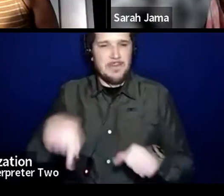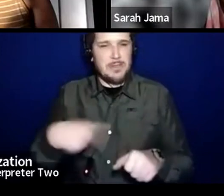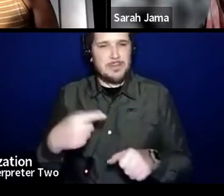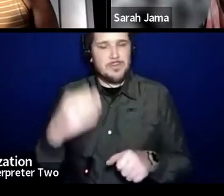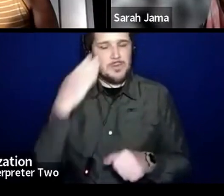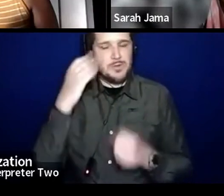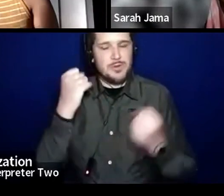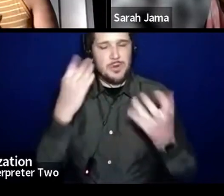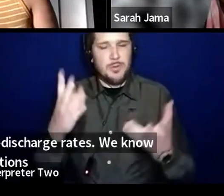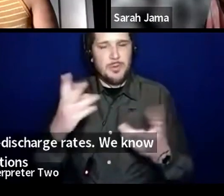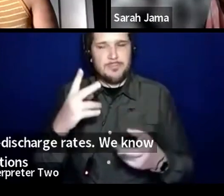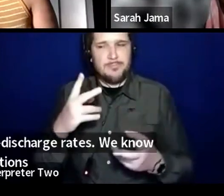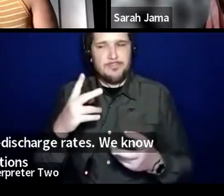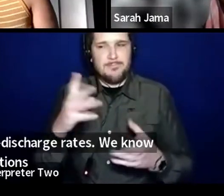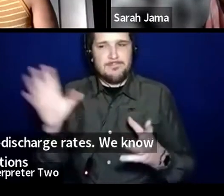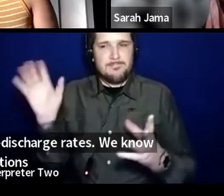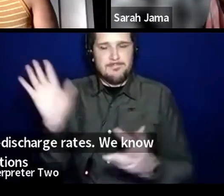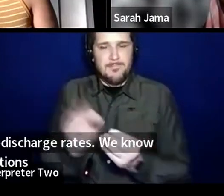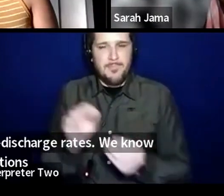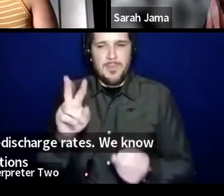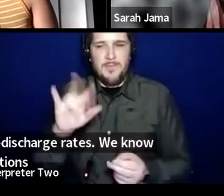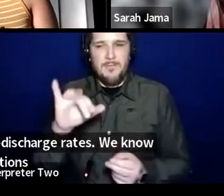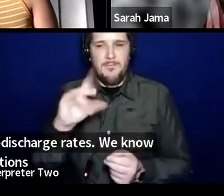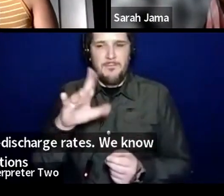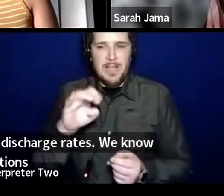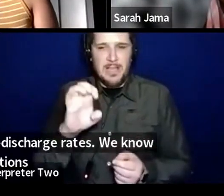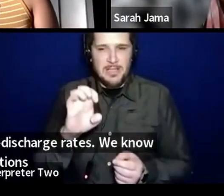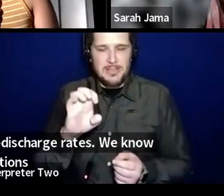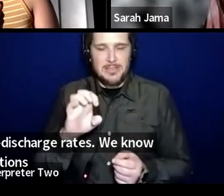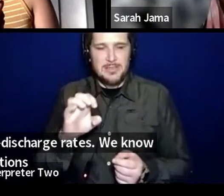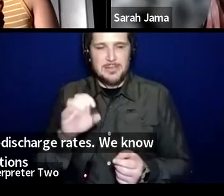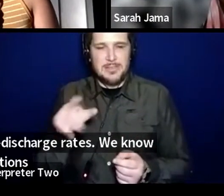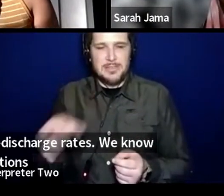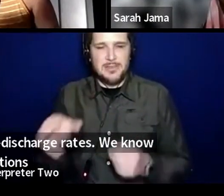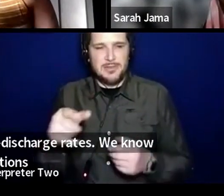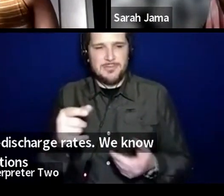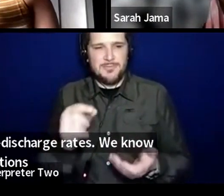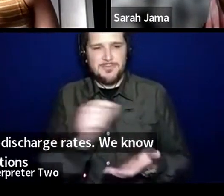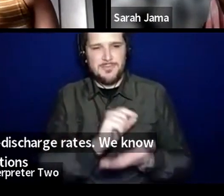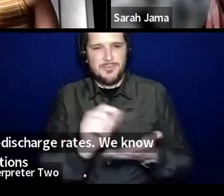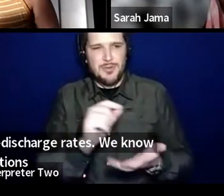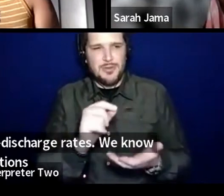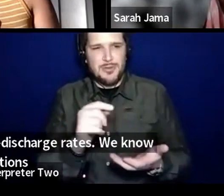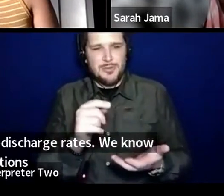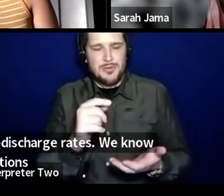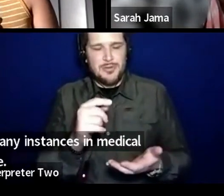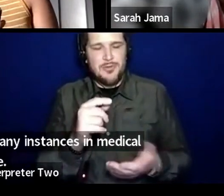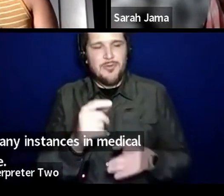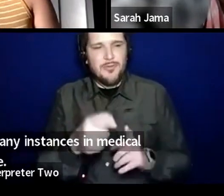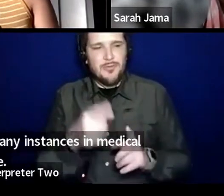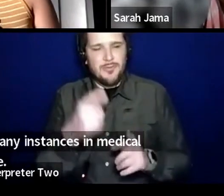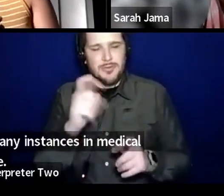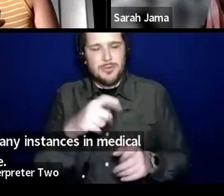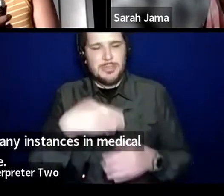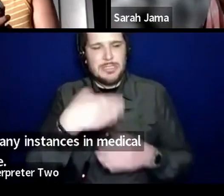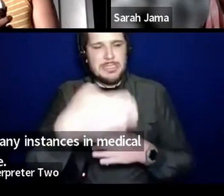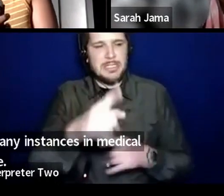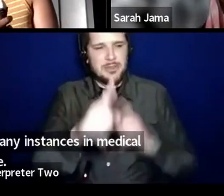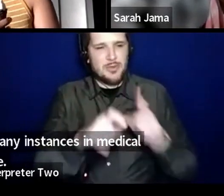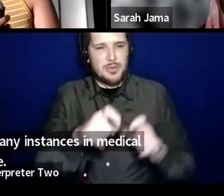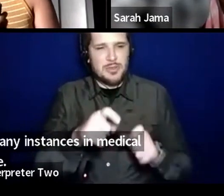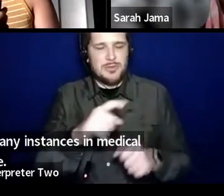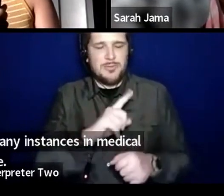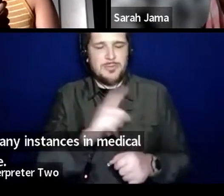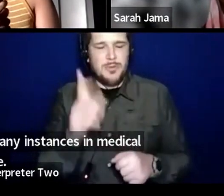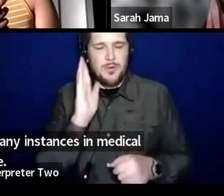medical violence. There was a piece that was supposed to be part of one of the next questions, but I'll just touch on it because